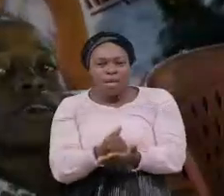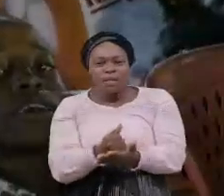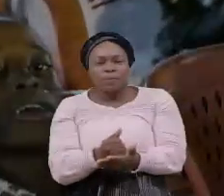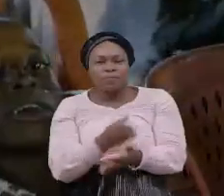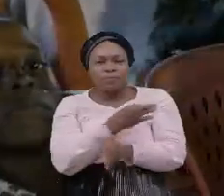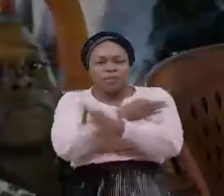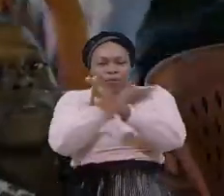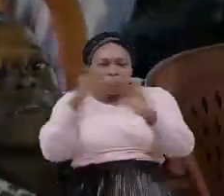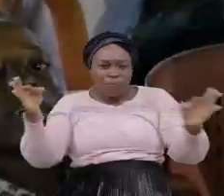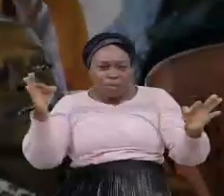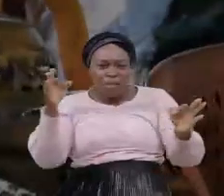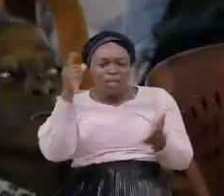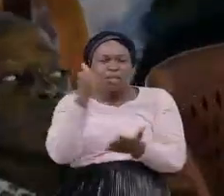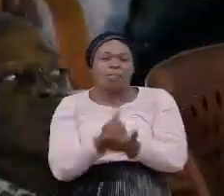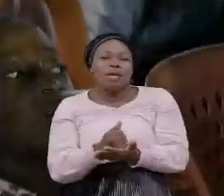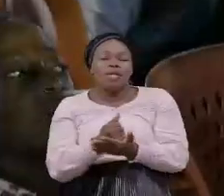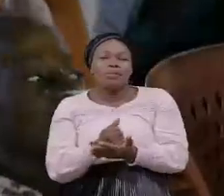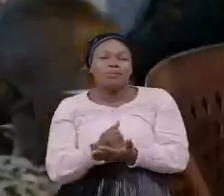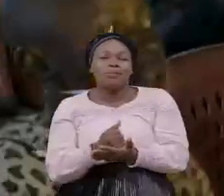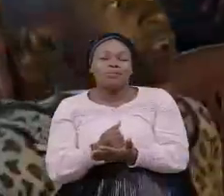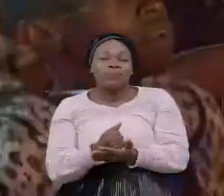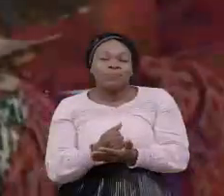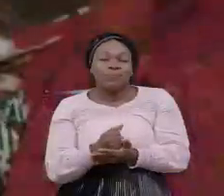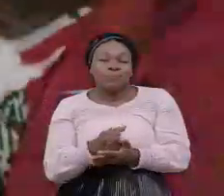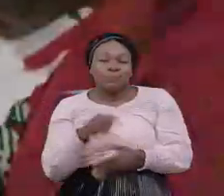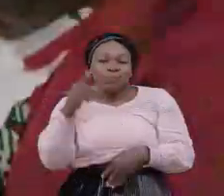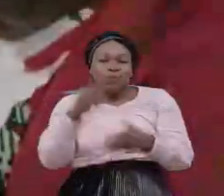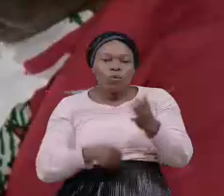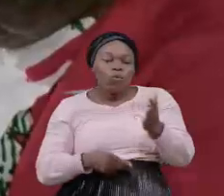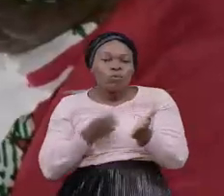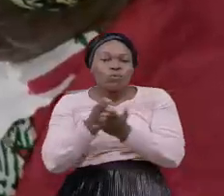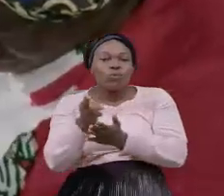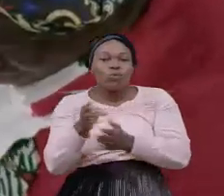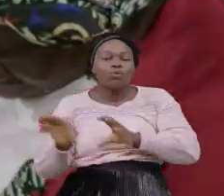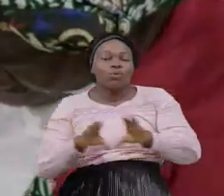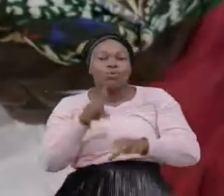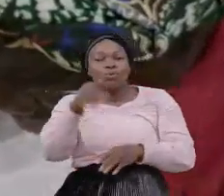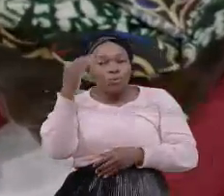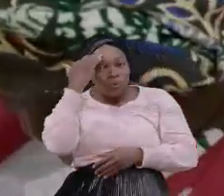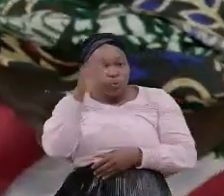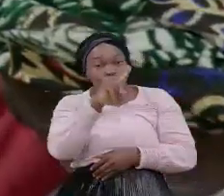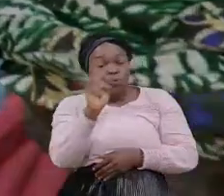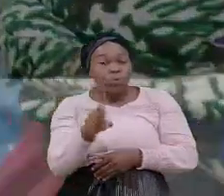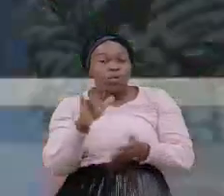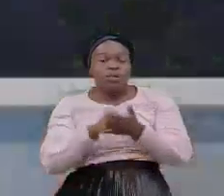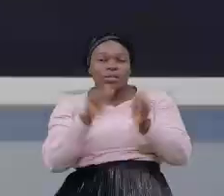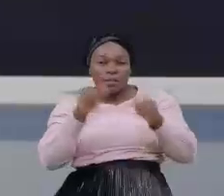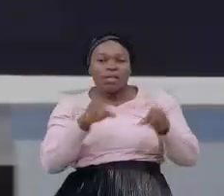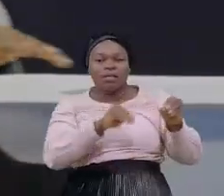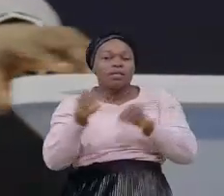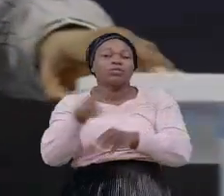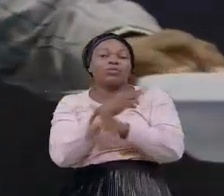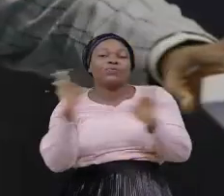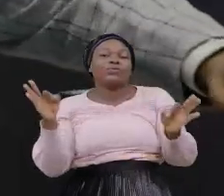Free. What truth do you know that can set you free?